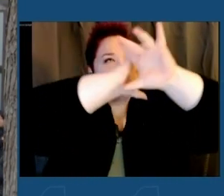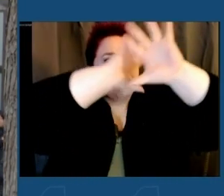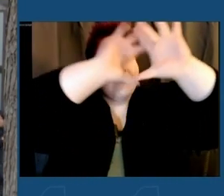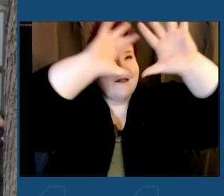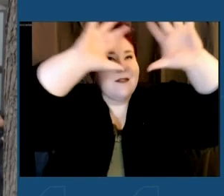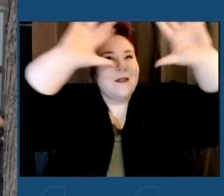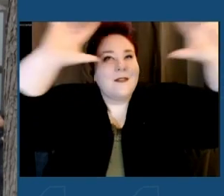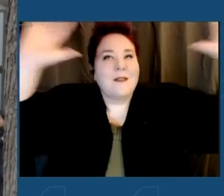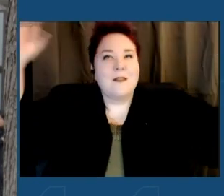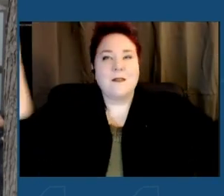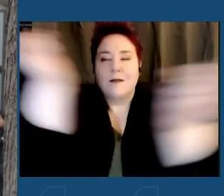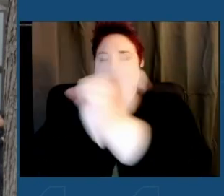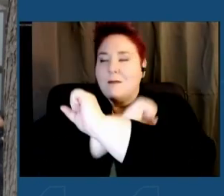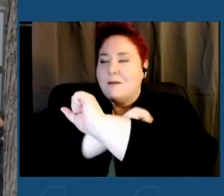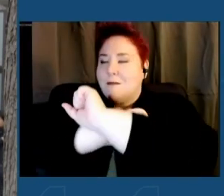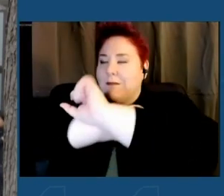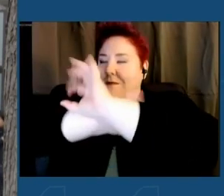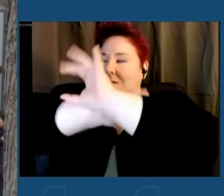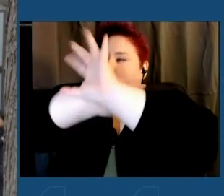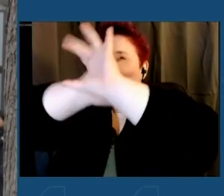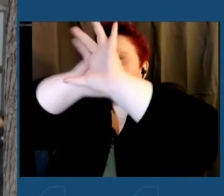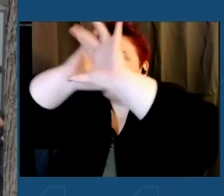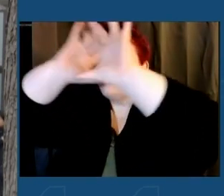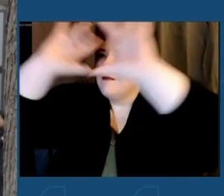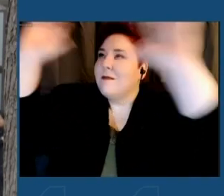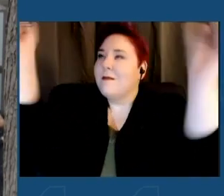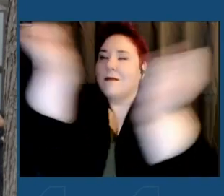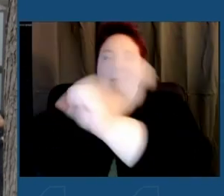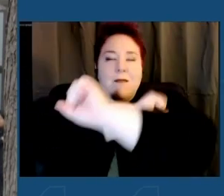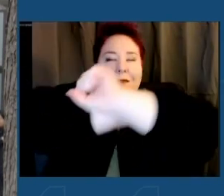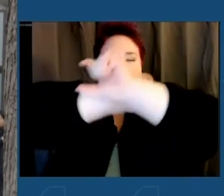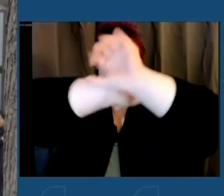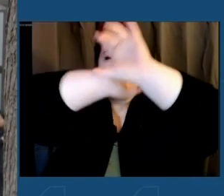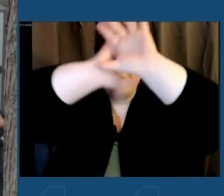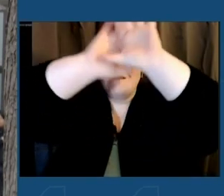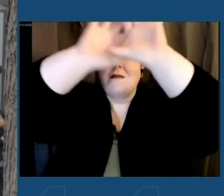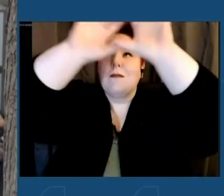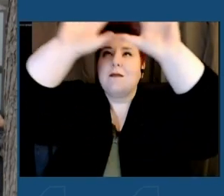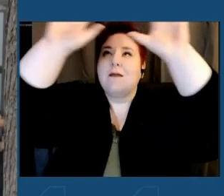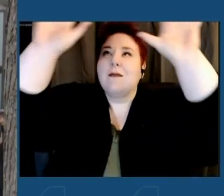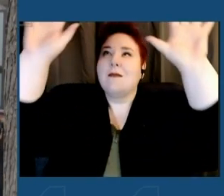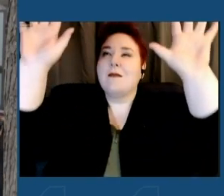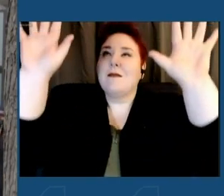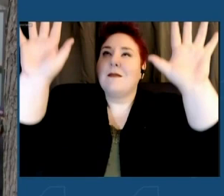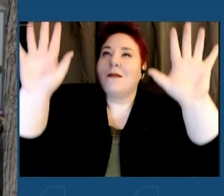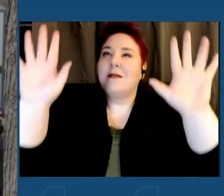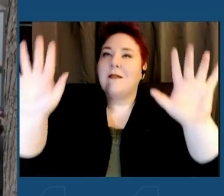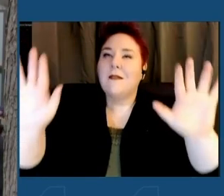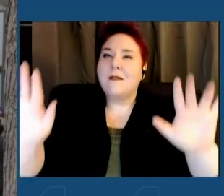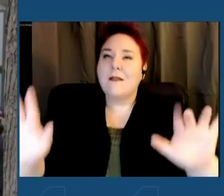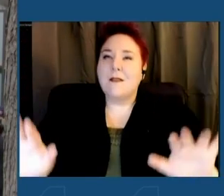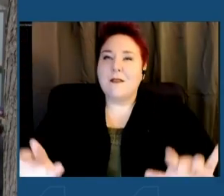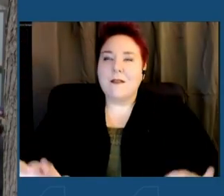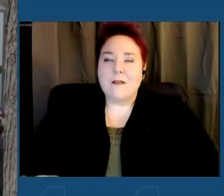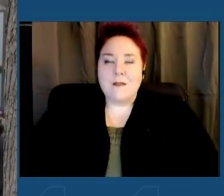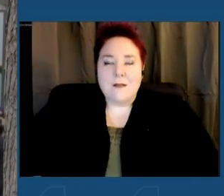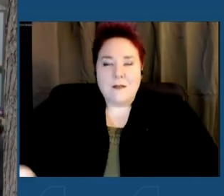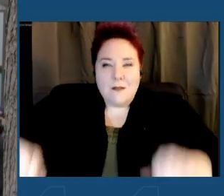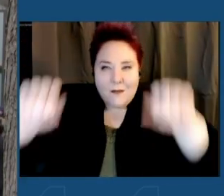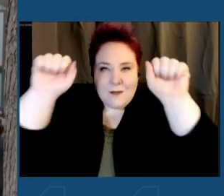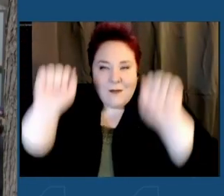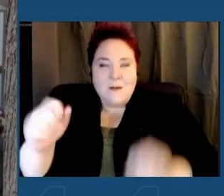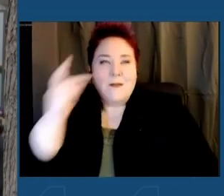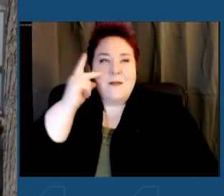the bombs bursting in air, gave proof